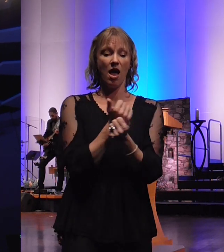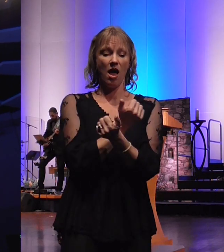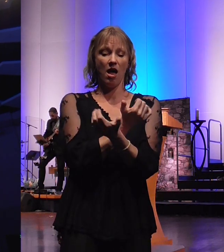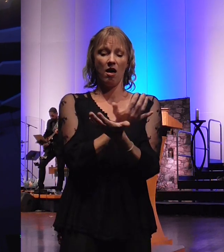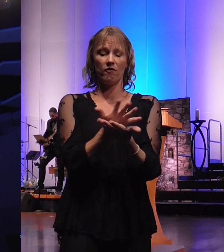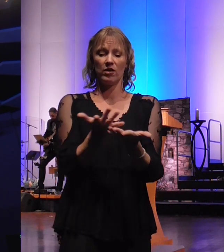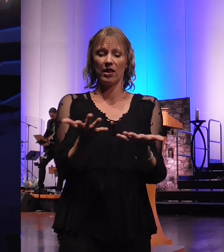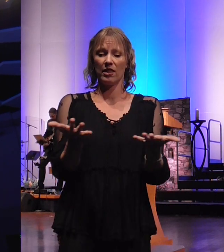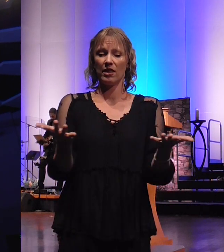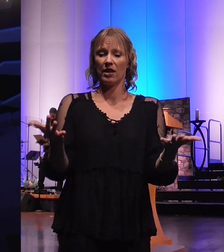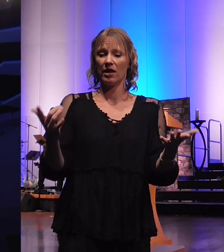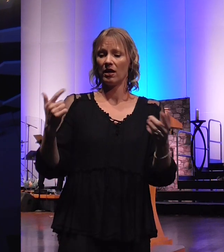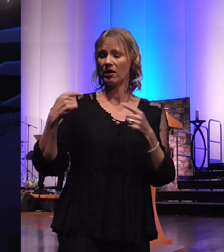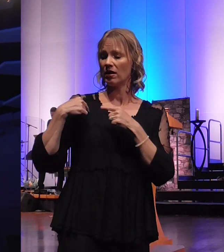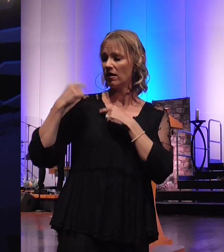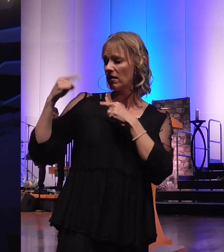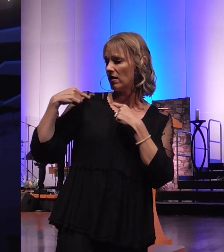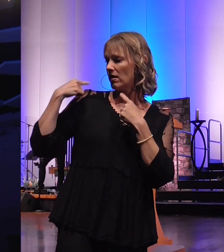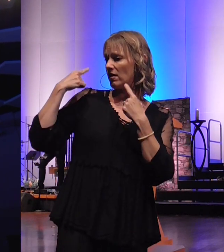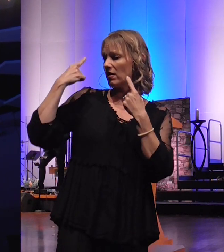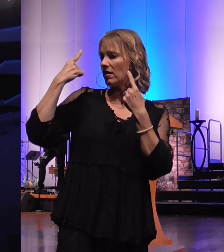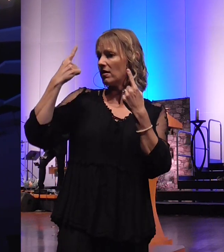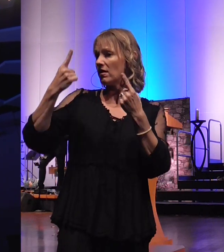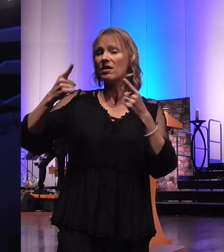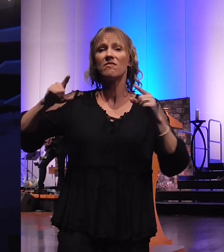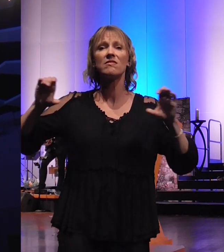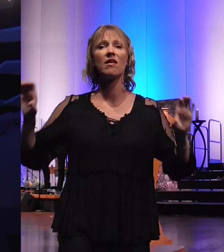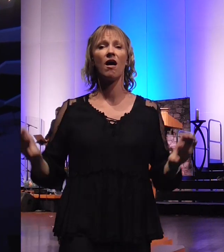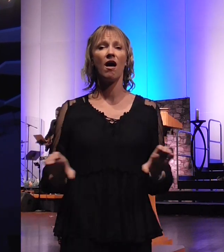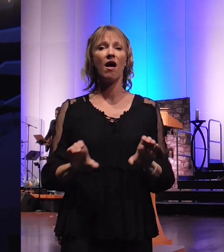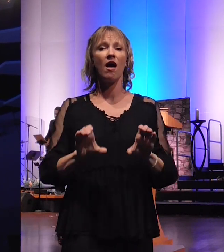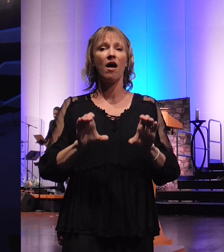Everything I've ever done,